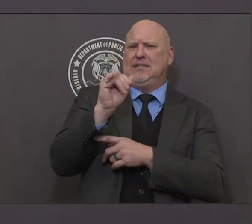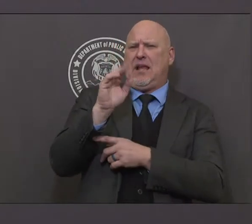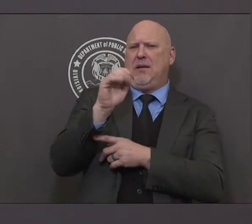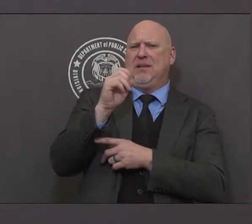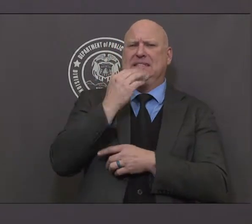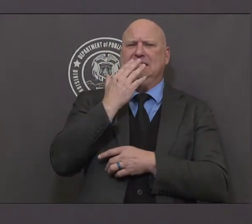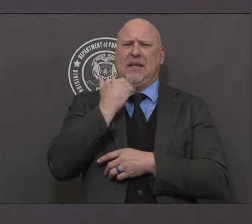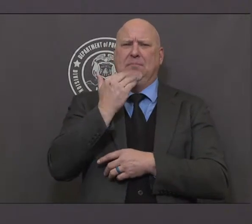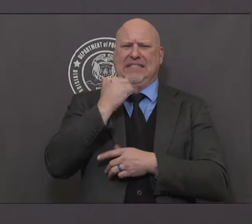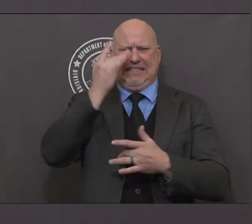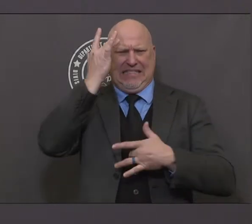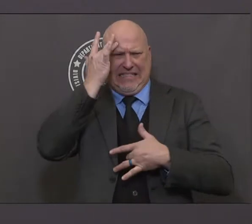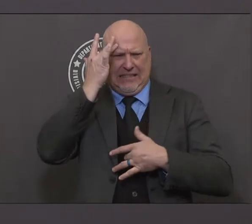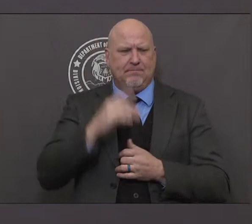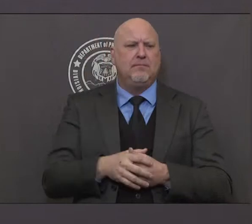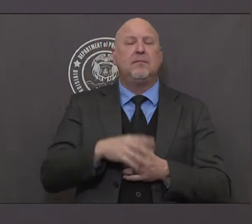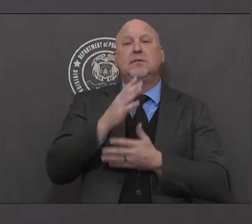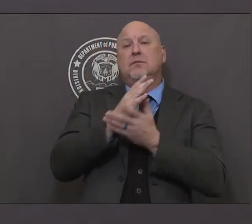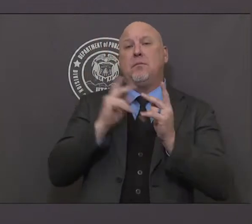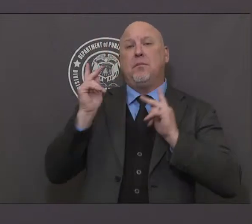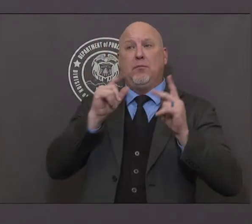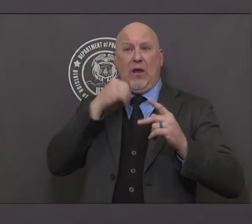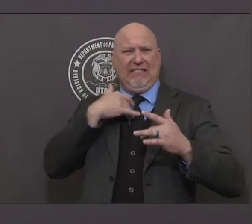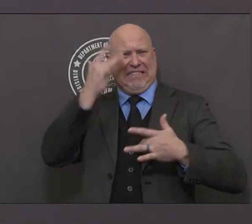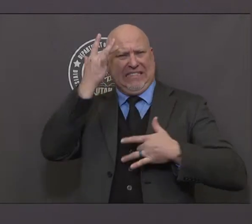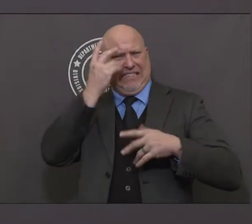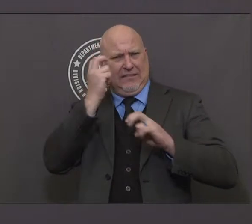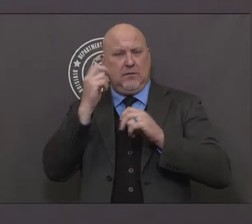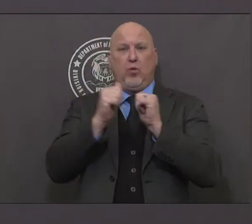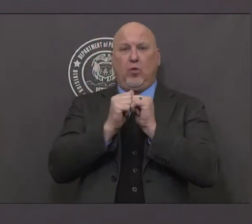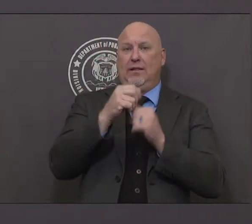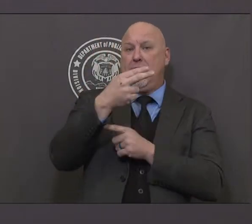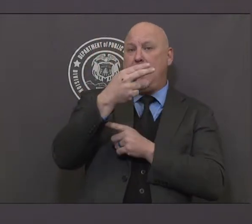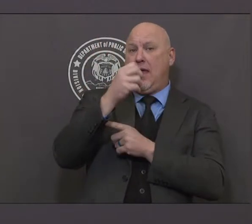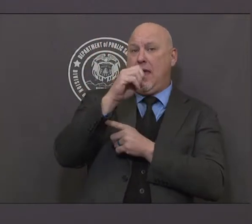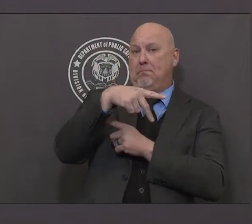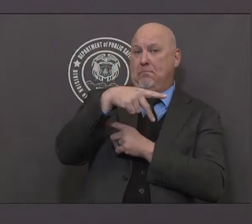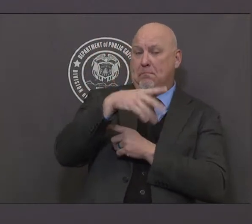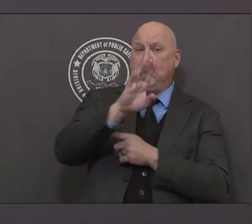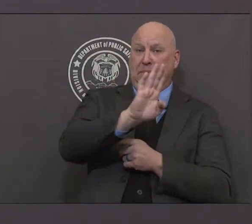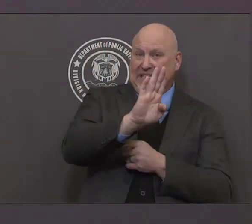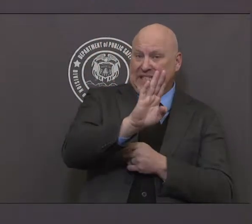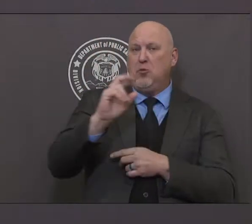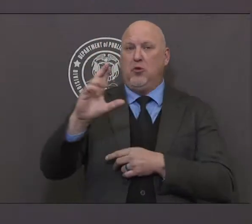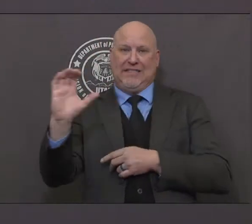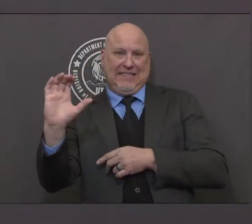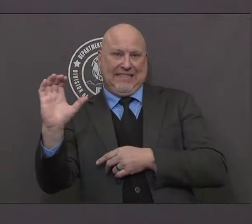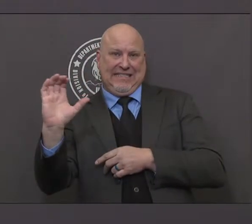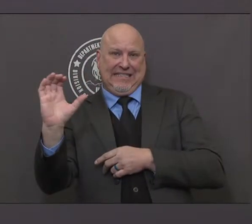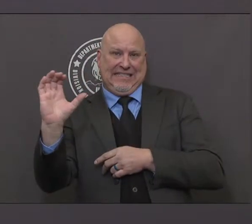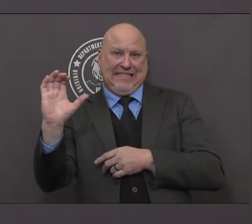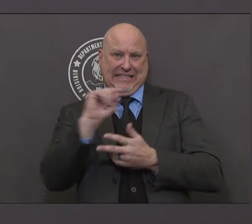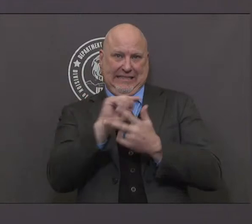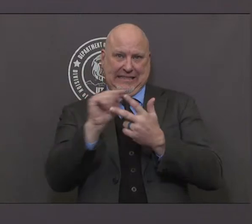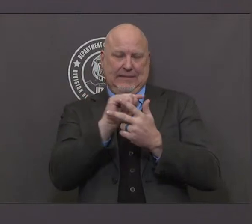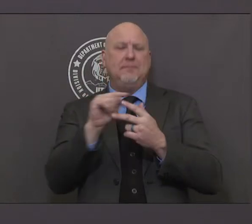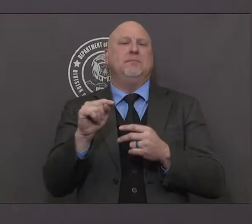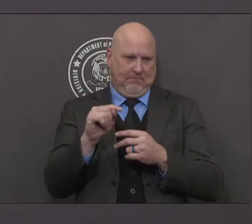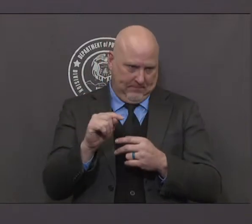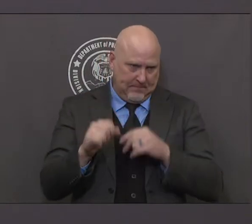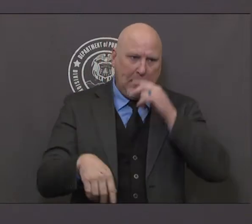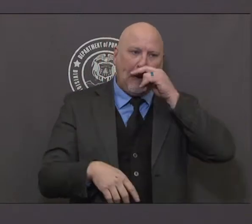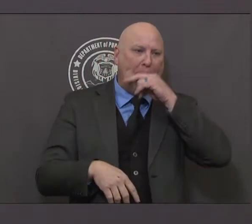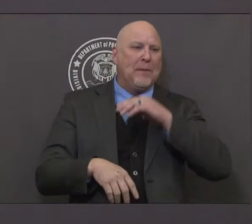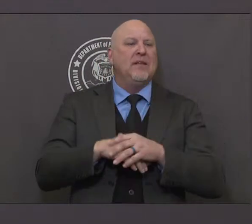C, chronic heart disease, but not hypertension, severe chronic respiratory disease other than